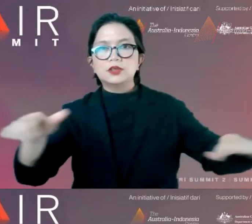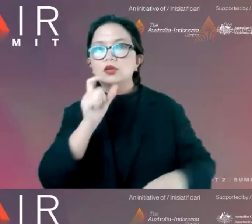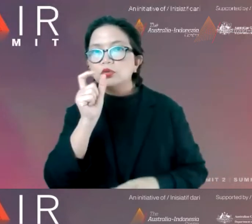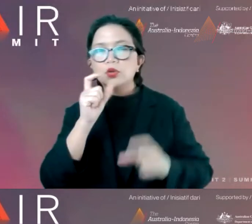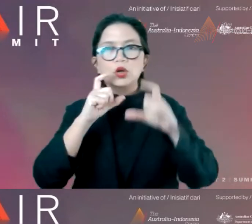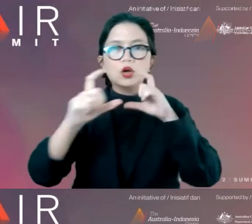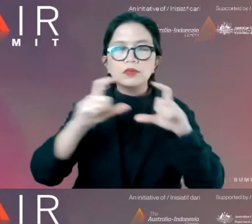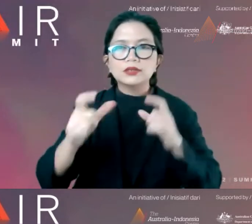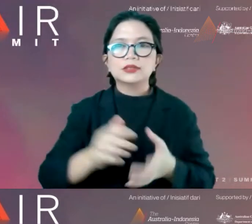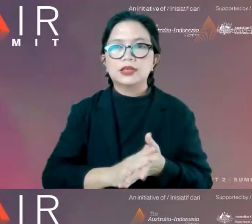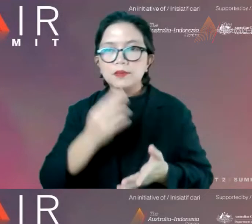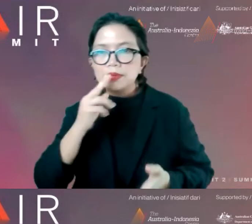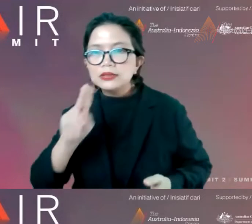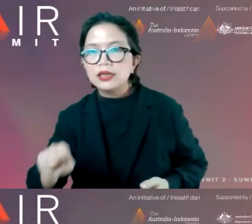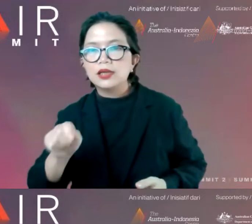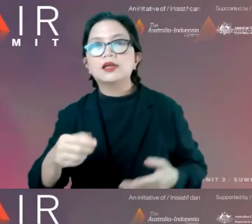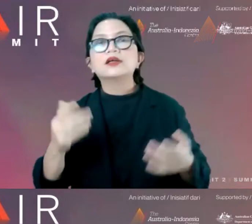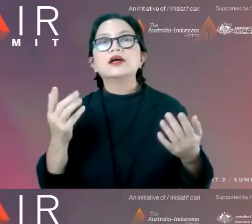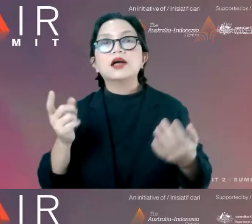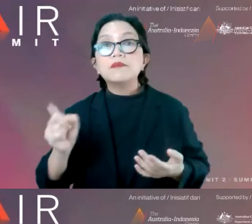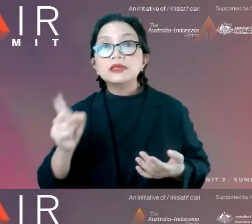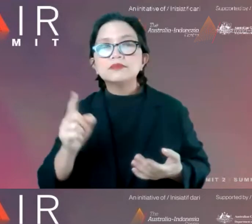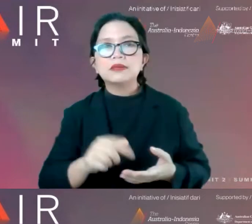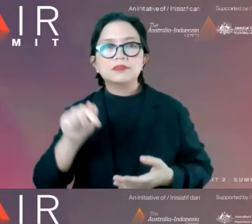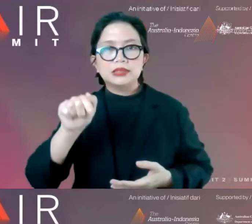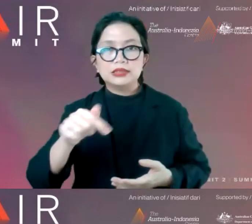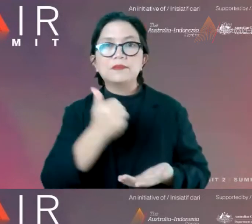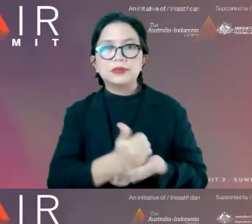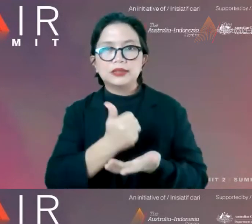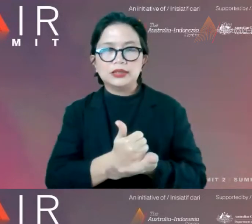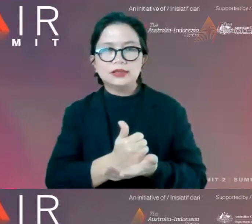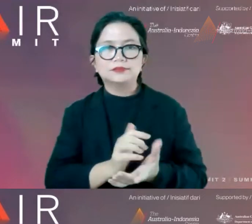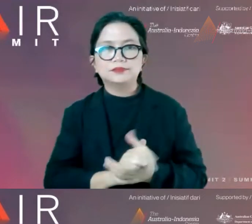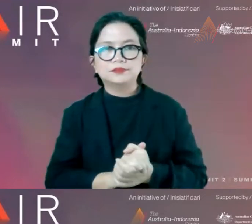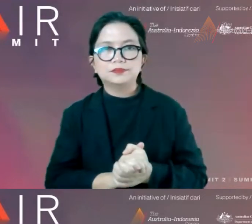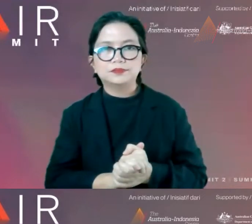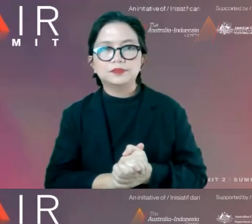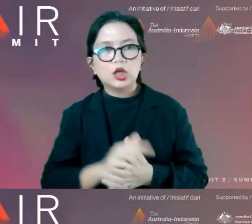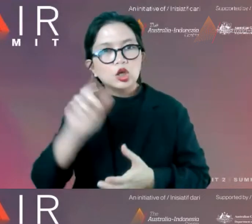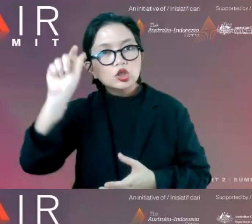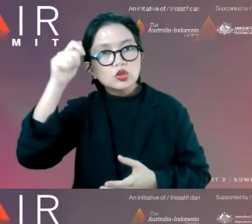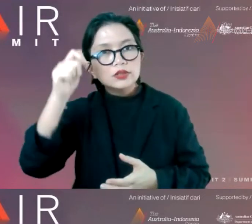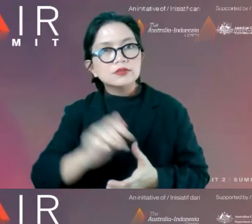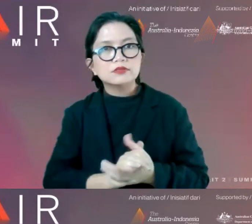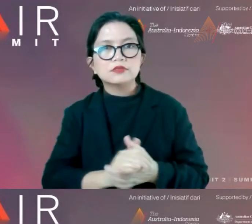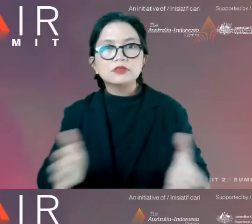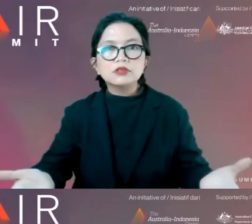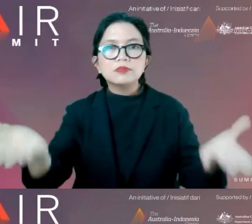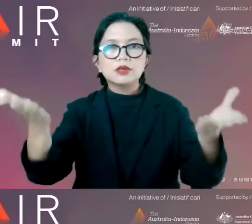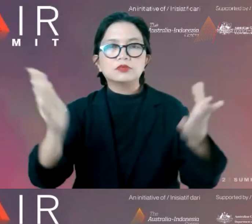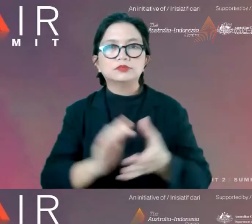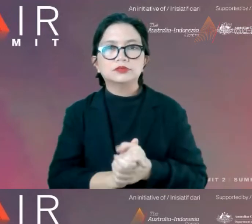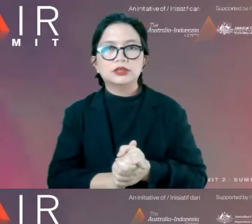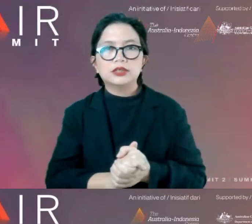much. Very hard to build, very easy to lose. I'll hand back to Ansariadi.